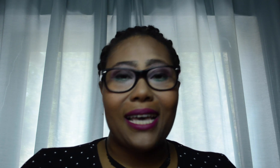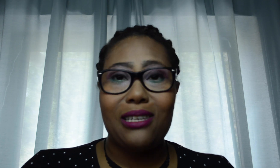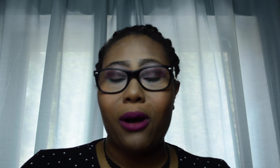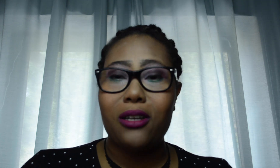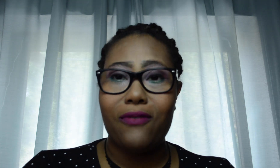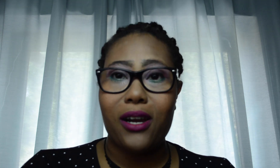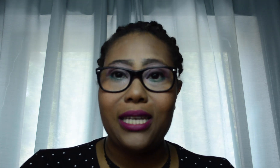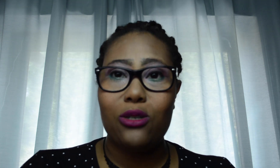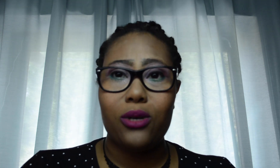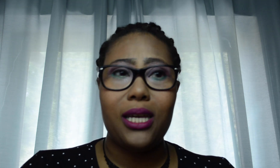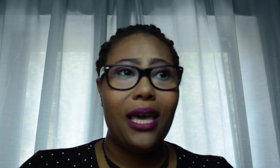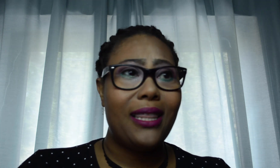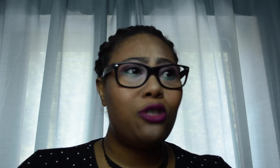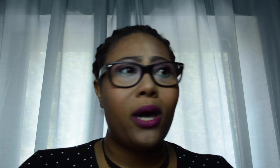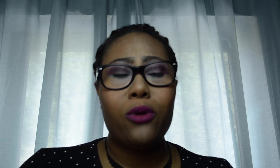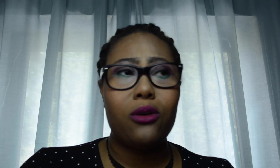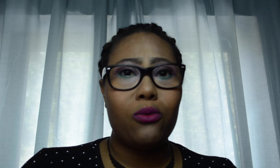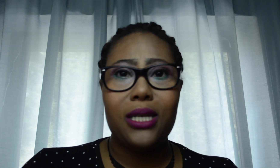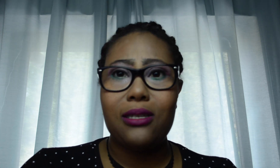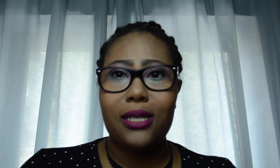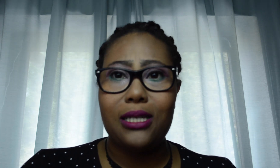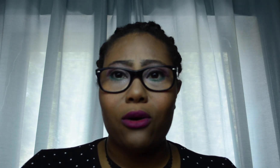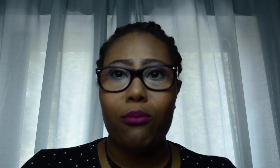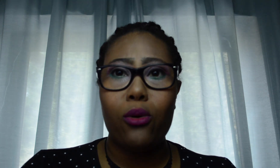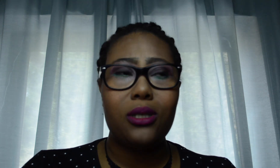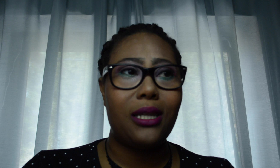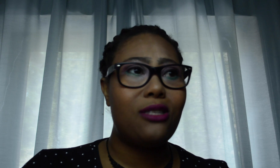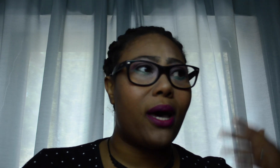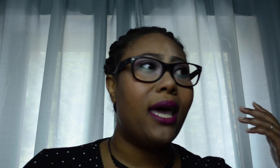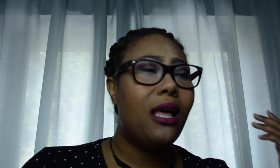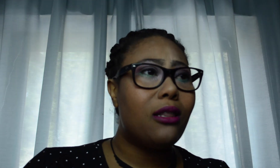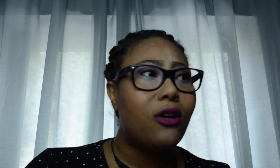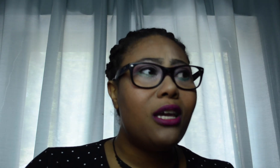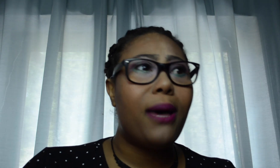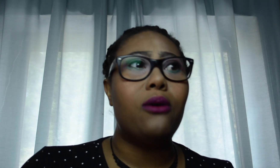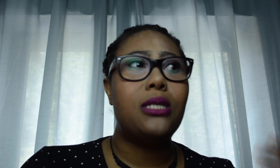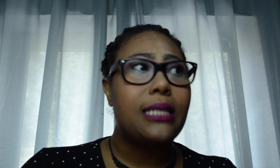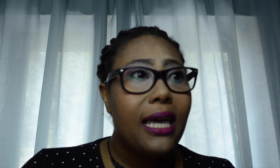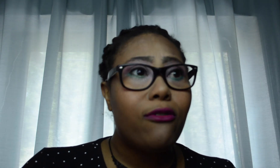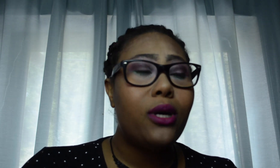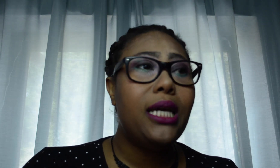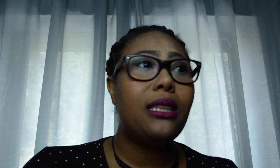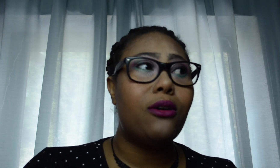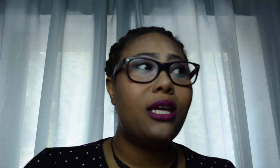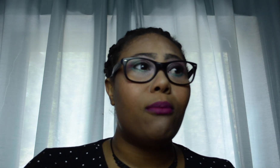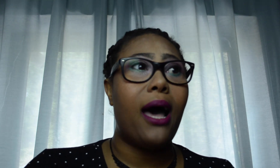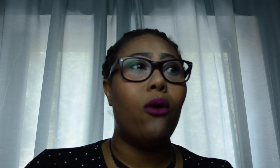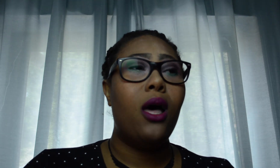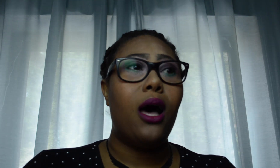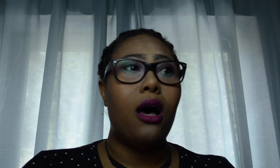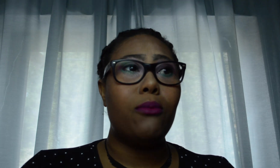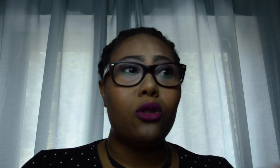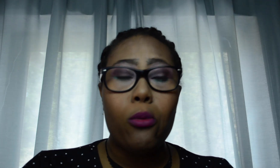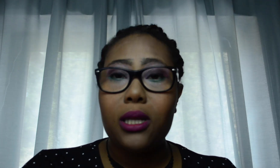about the nasty parts of our history. That's why critical race theory is so important. That's why learning about slavery, learning